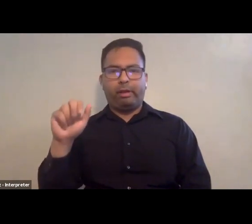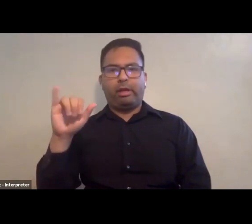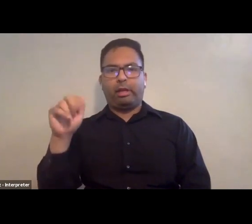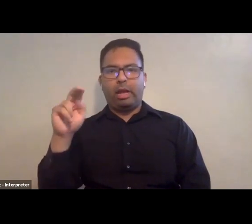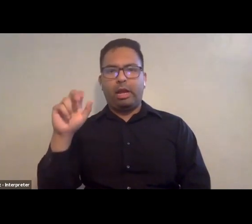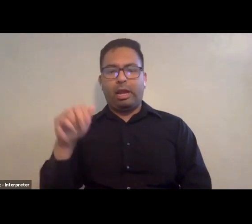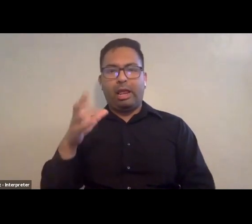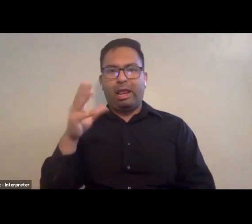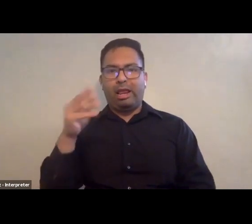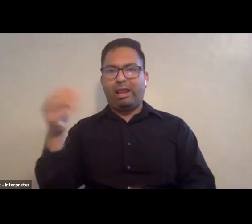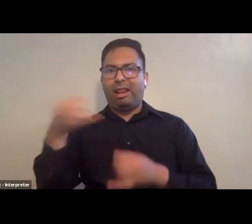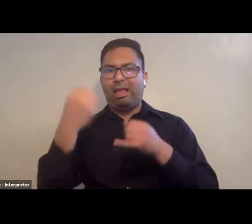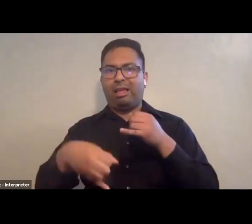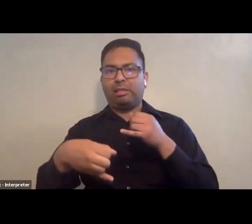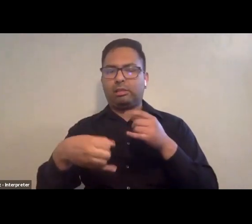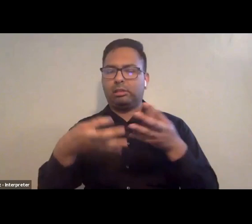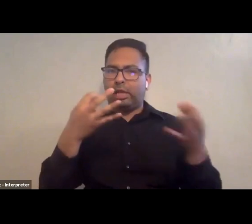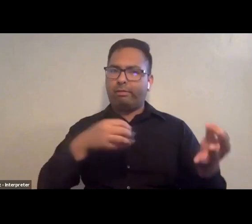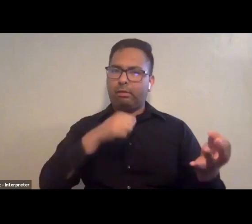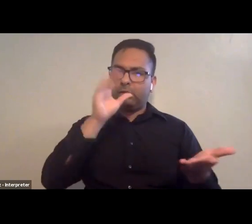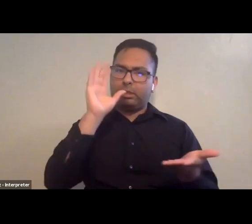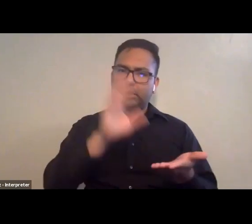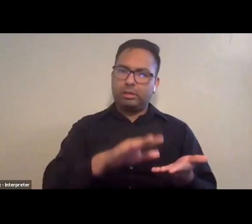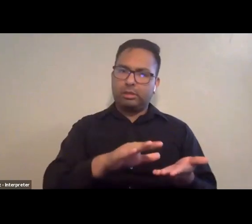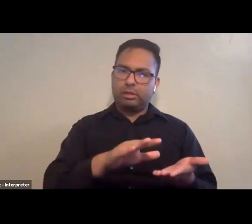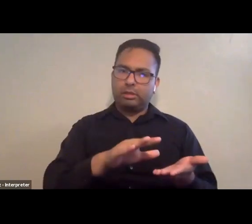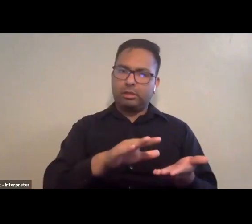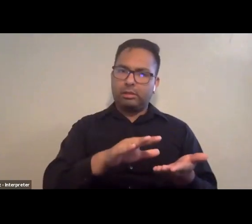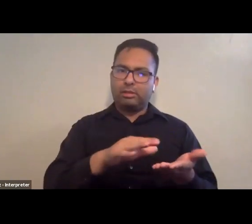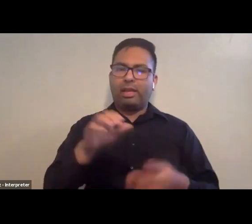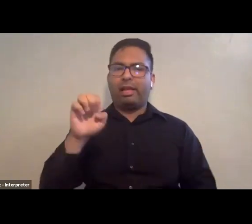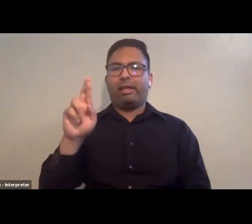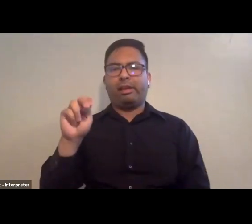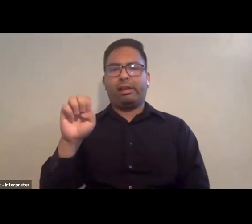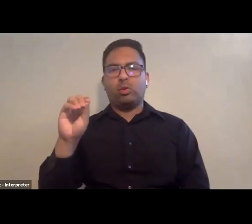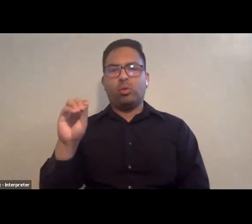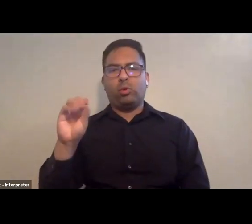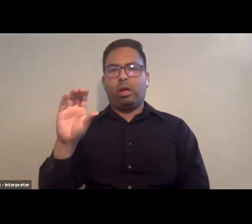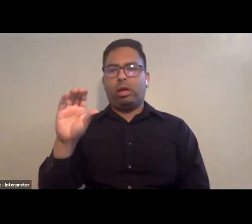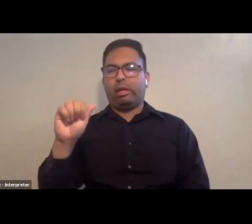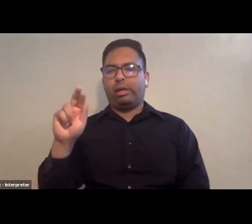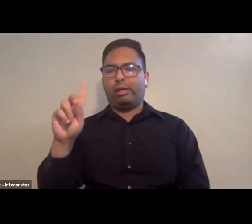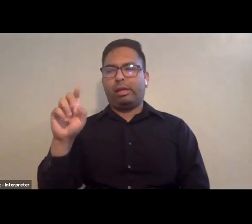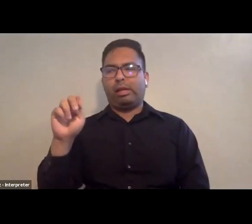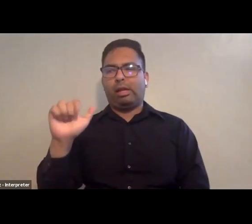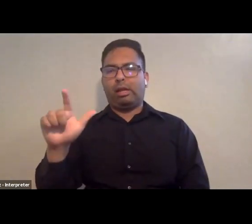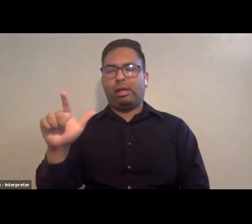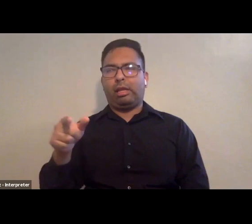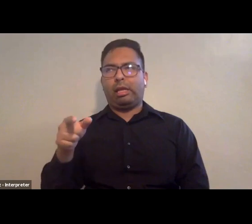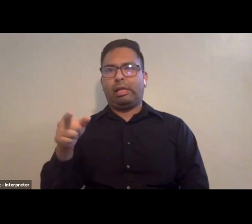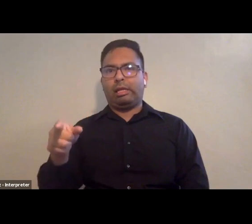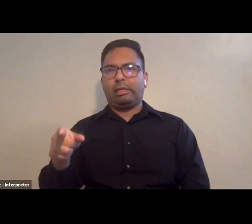last, but definitely not least, Ernesto Cardenal, may he rest in peace and rest in